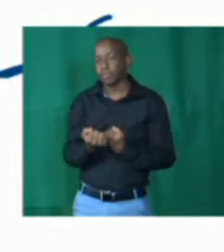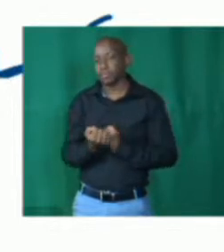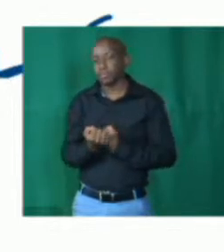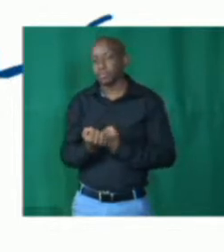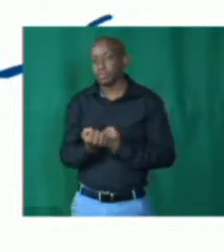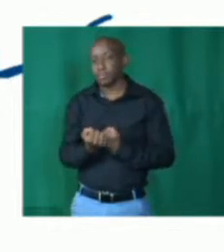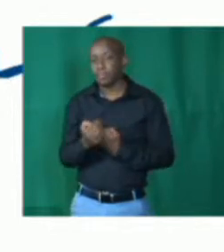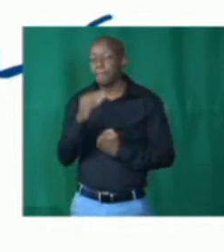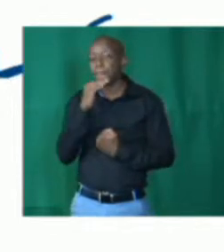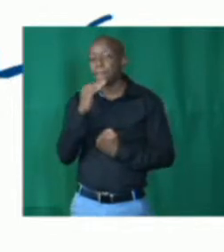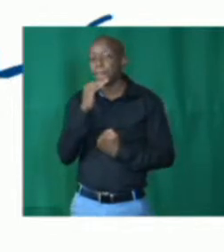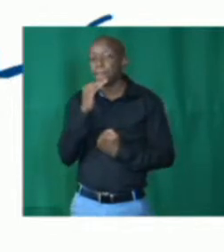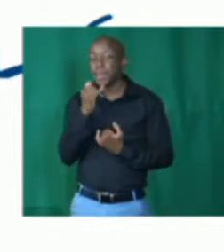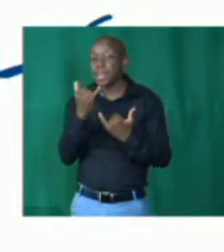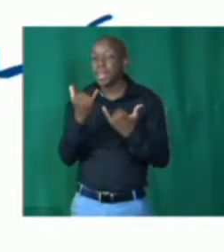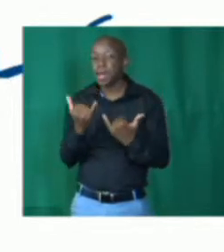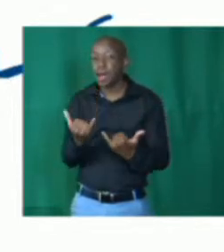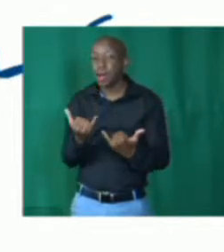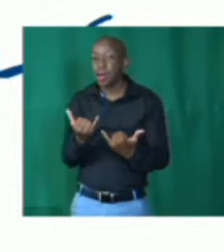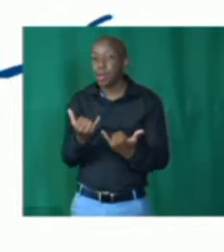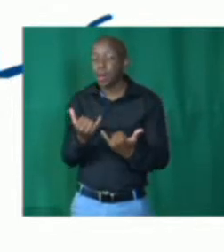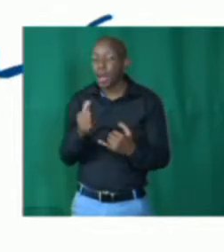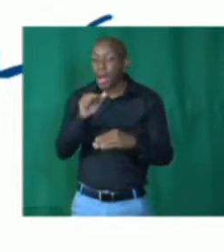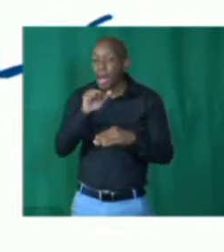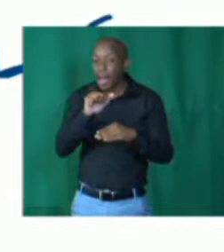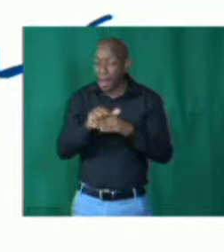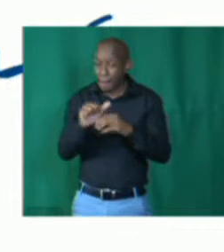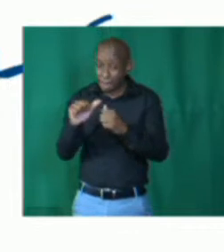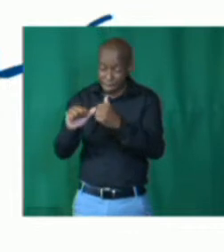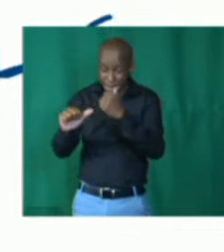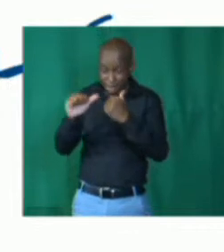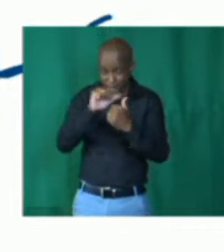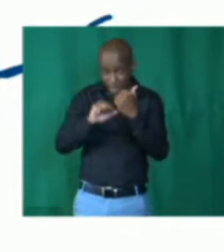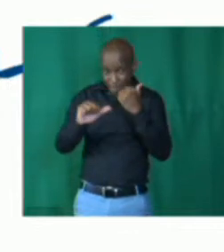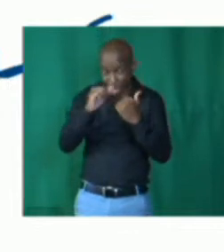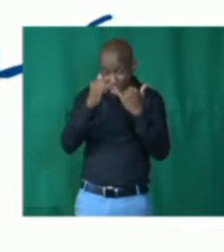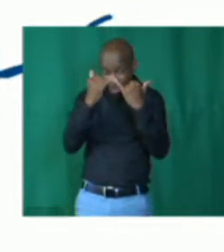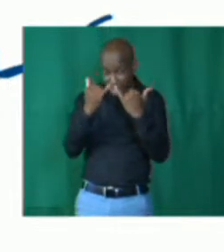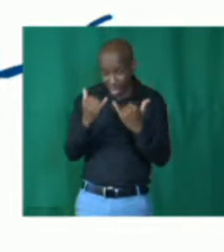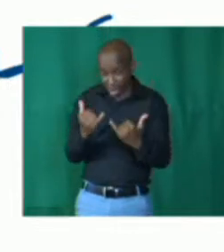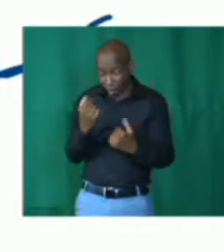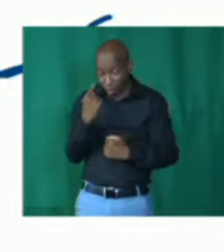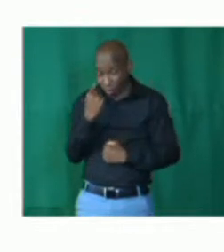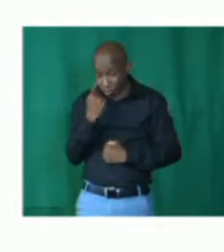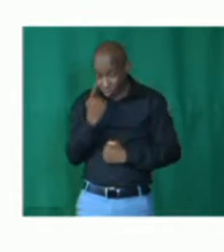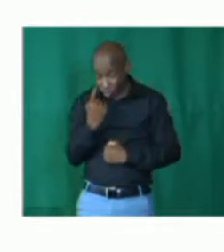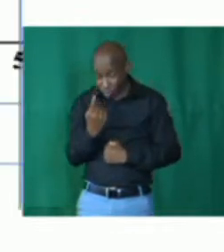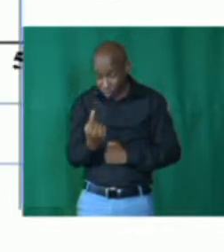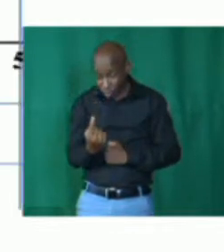segments. So we can go back now to our